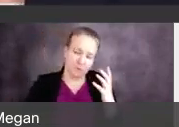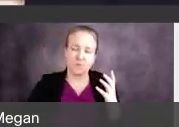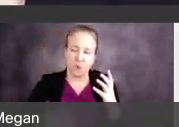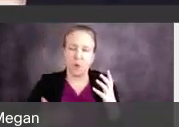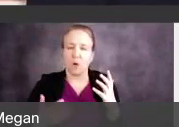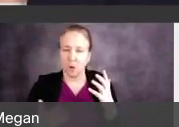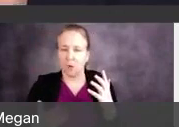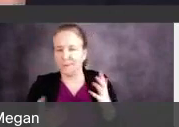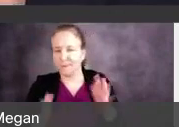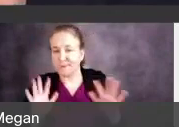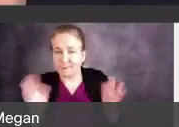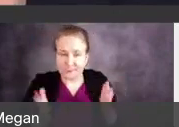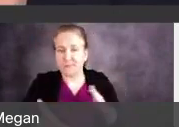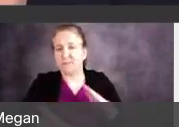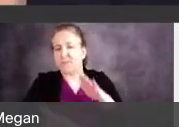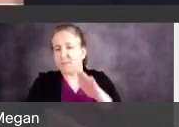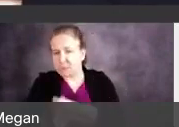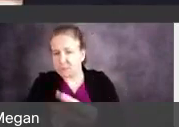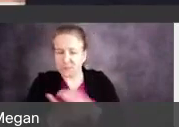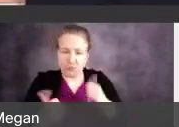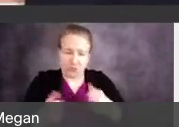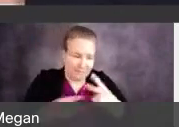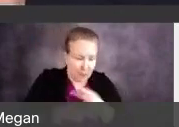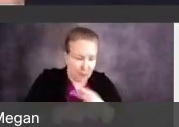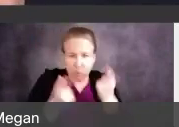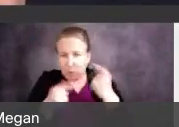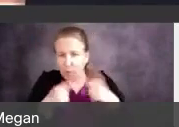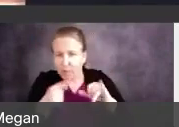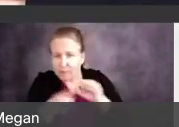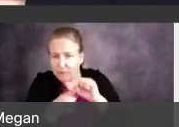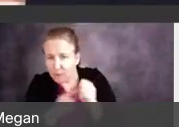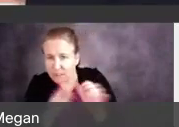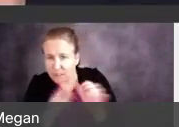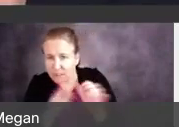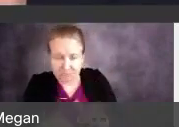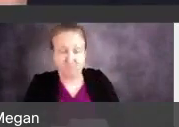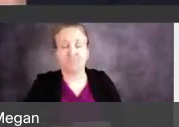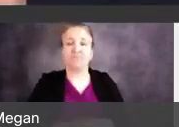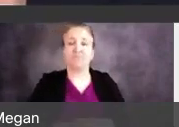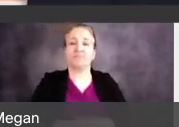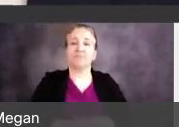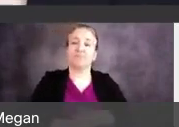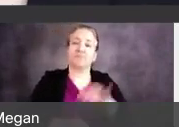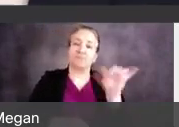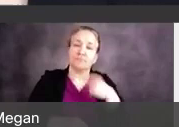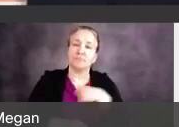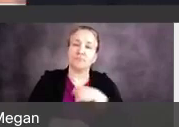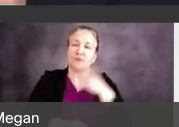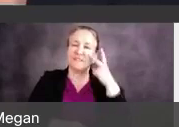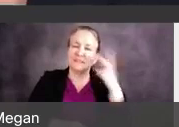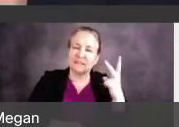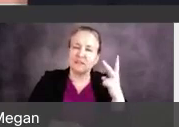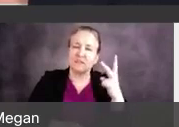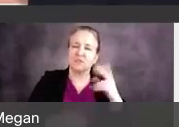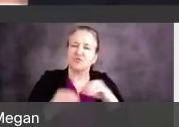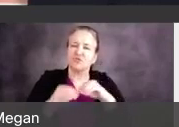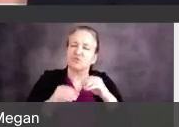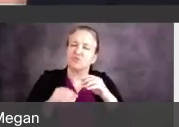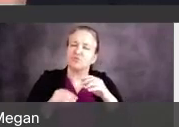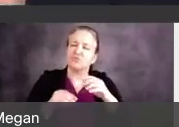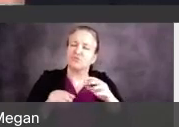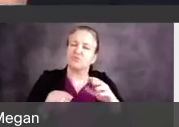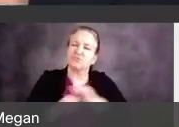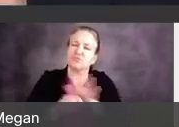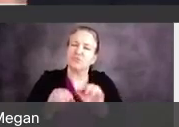the trade-offs that schools are wrestling with. We have also seen linked transmission. Now, I don't want to overstate this. It's